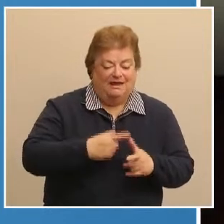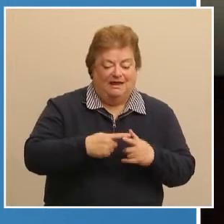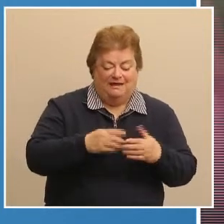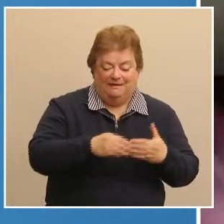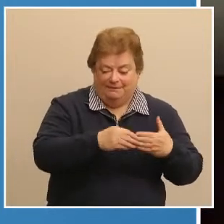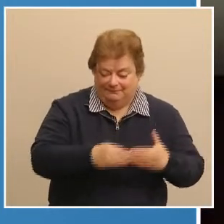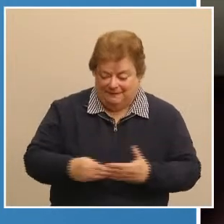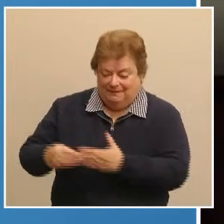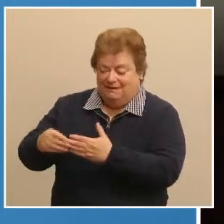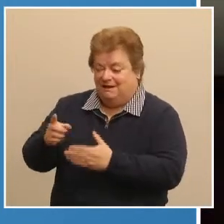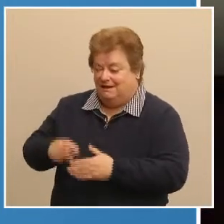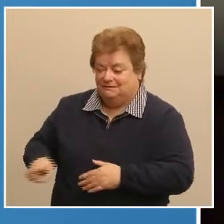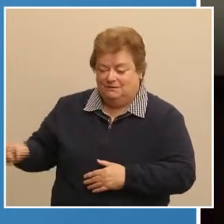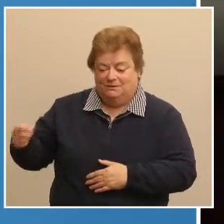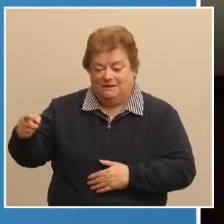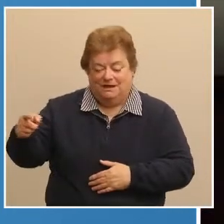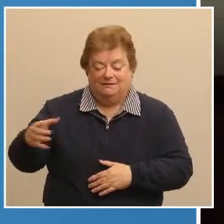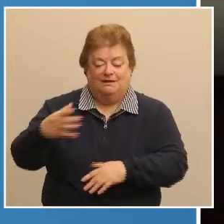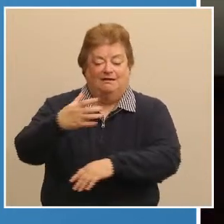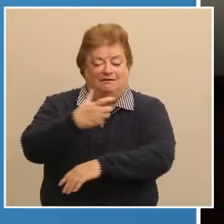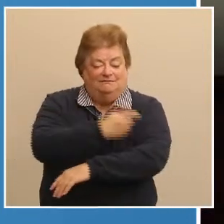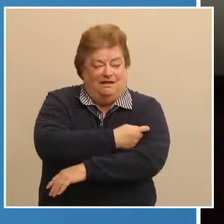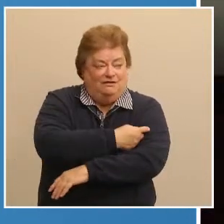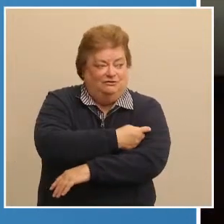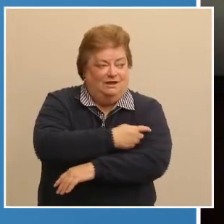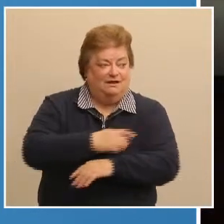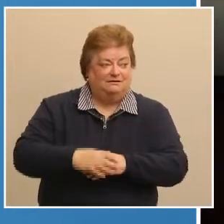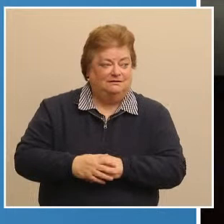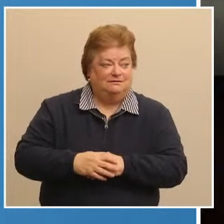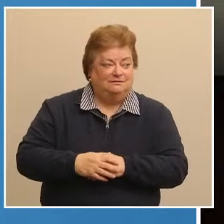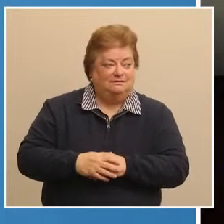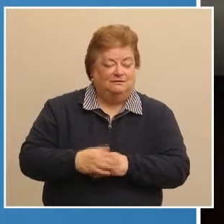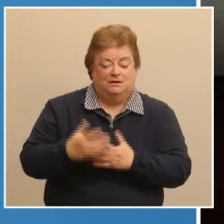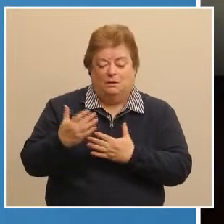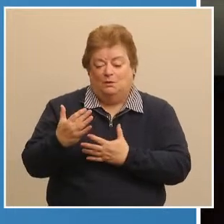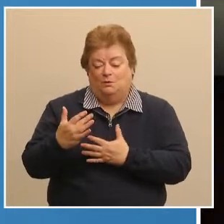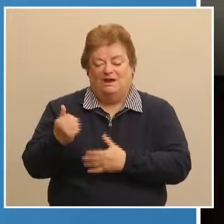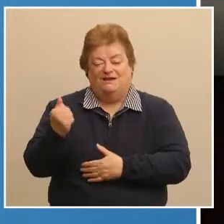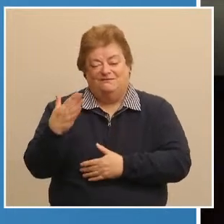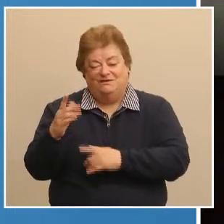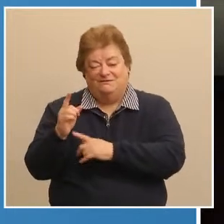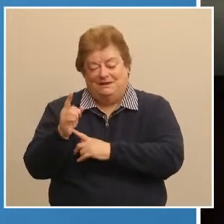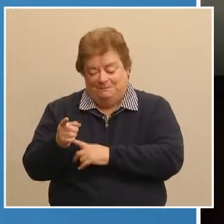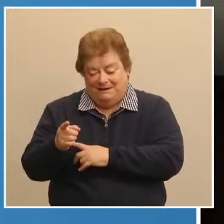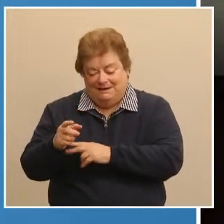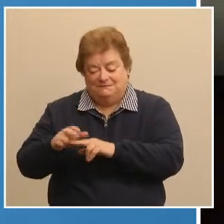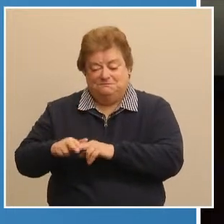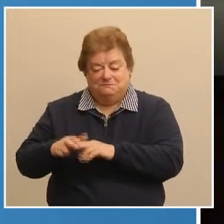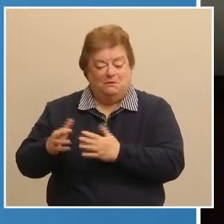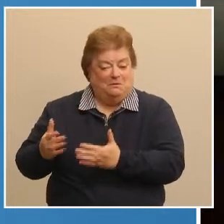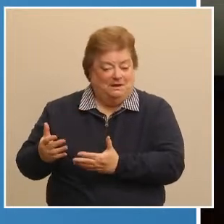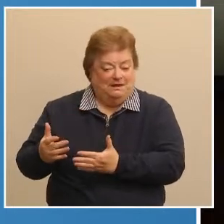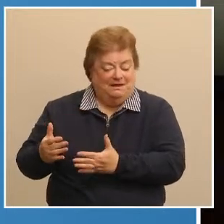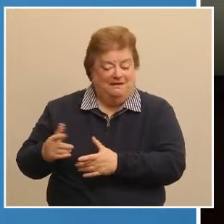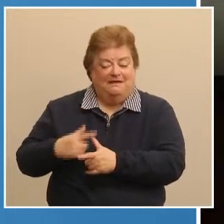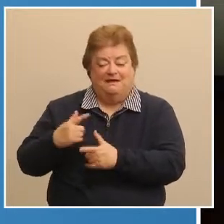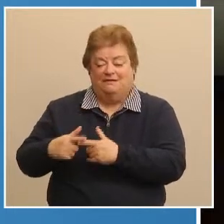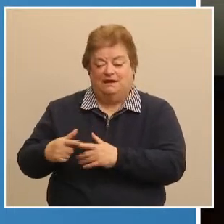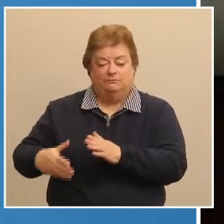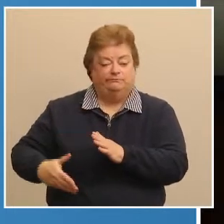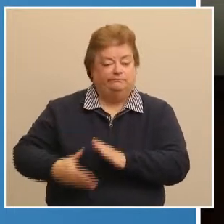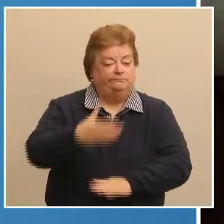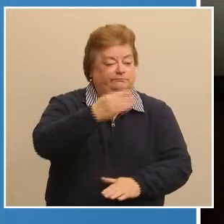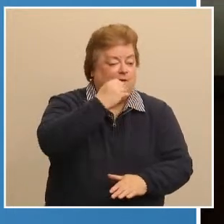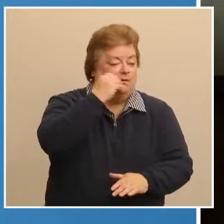this way. Got our shot, had to wait for 15 minutes, and we were on our way home